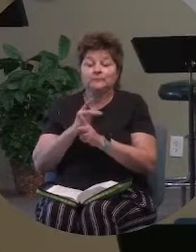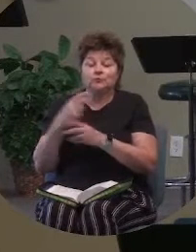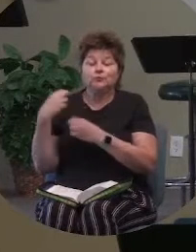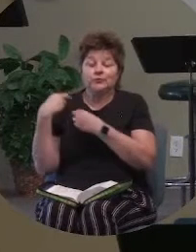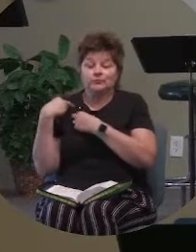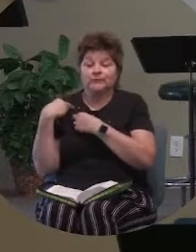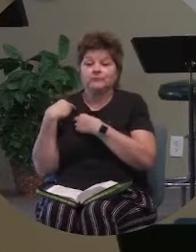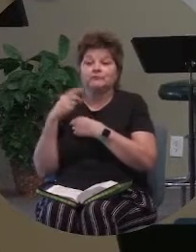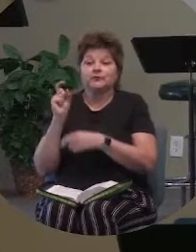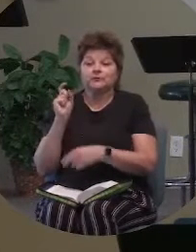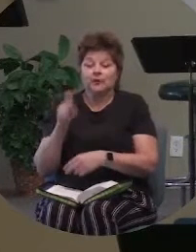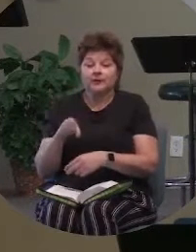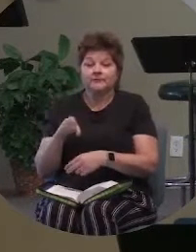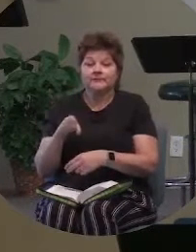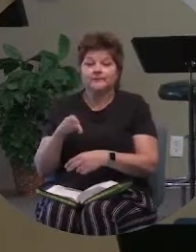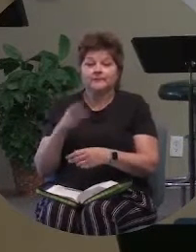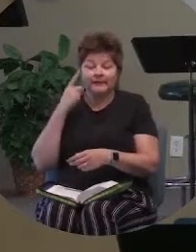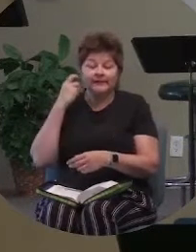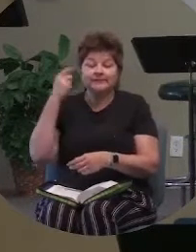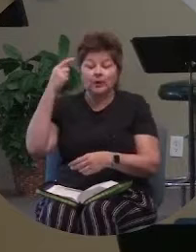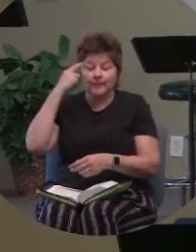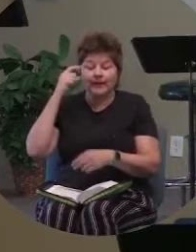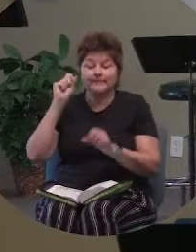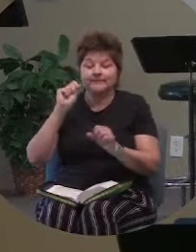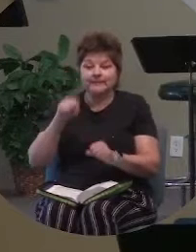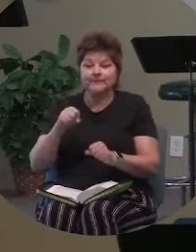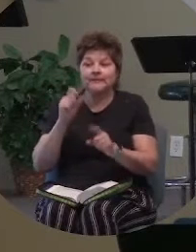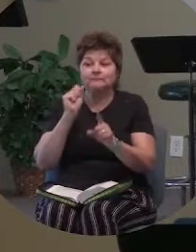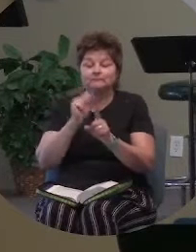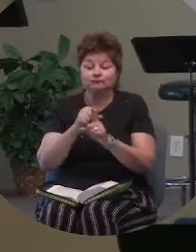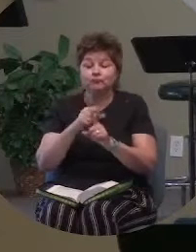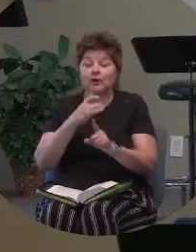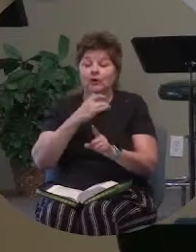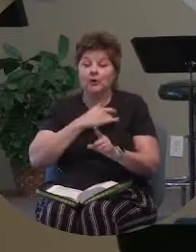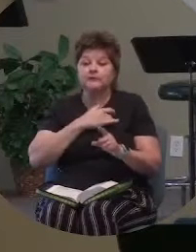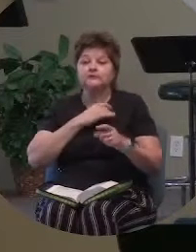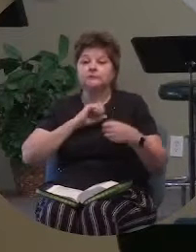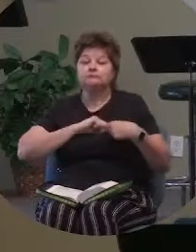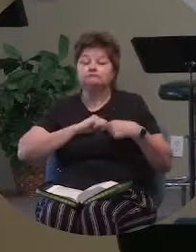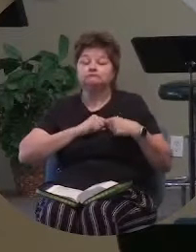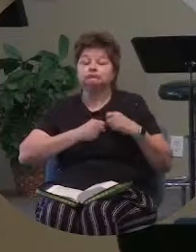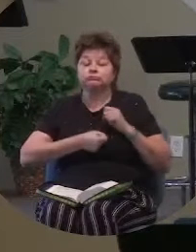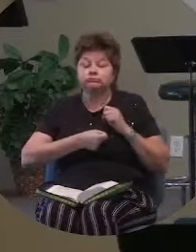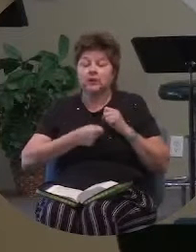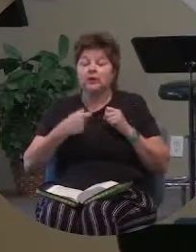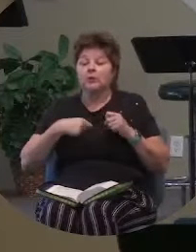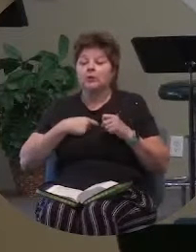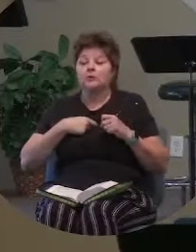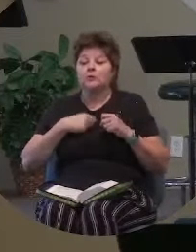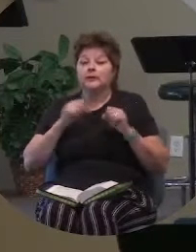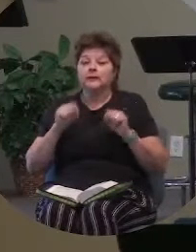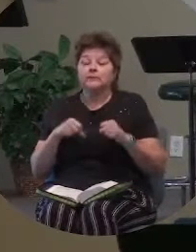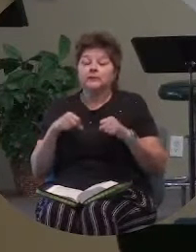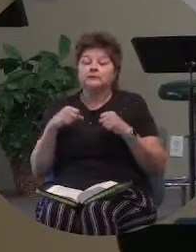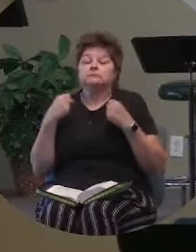our minds can be deceived, our hearts can be broken, we can be exhausted